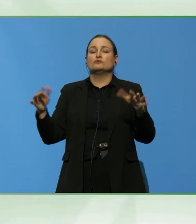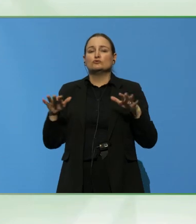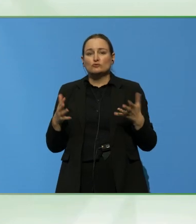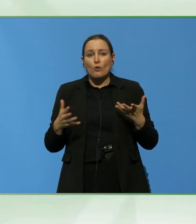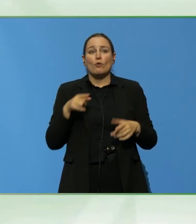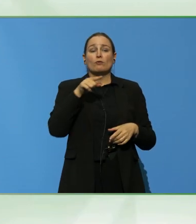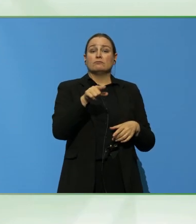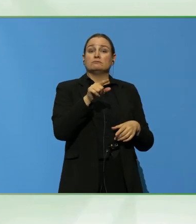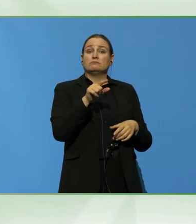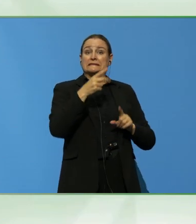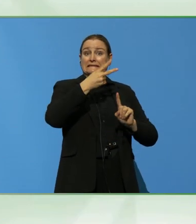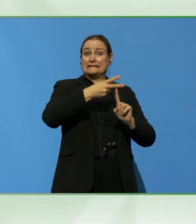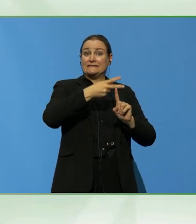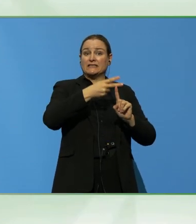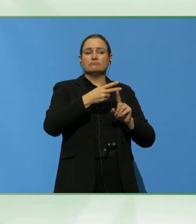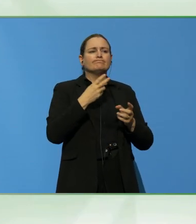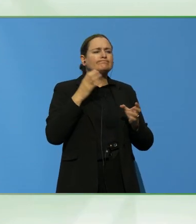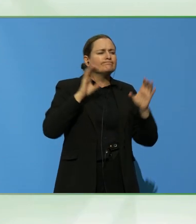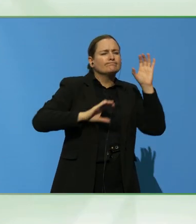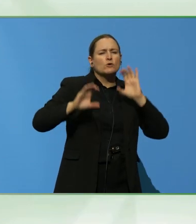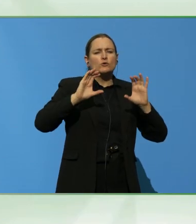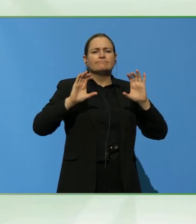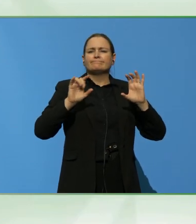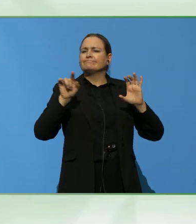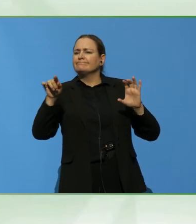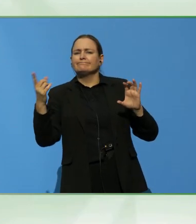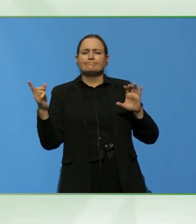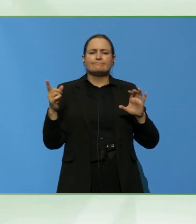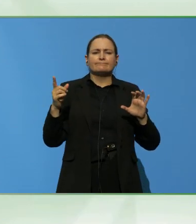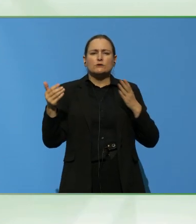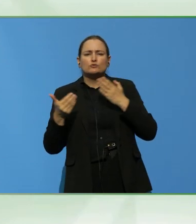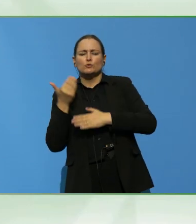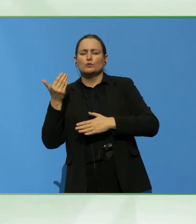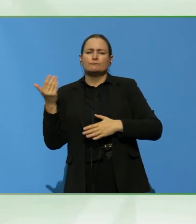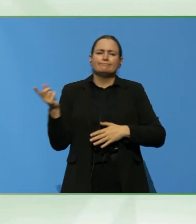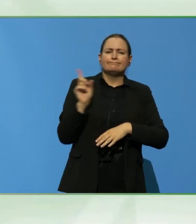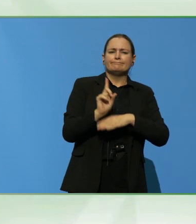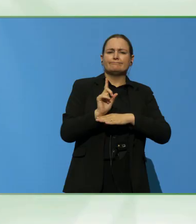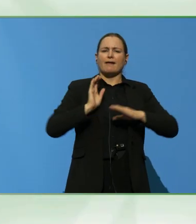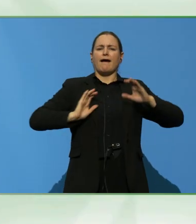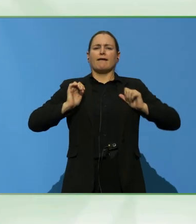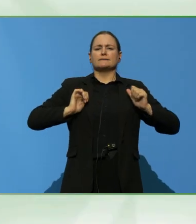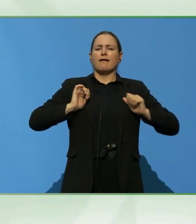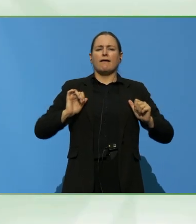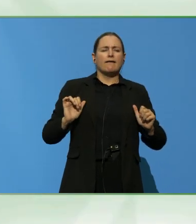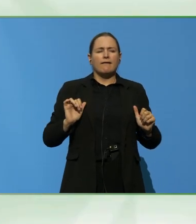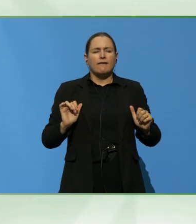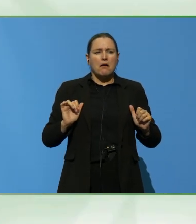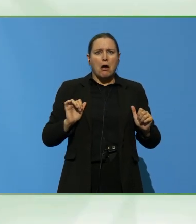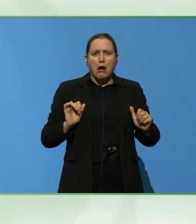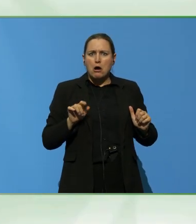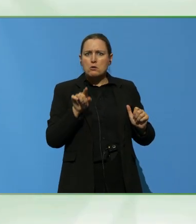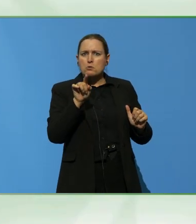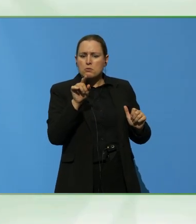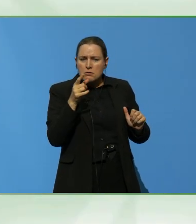is still feeling very unseen and is still very inaccurately portrayed. I just